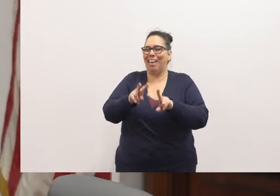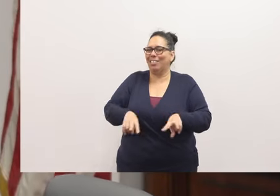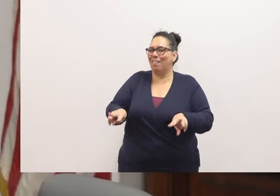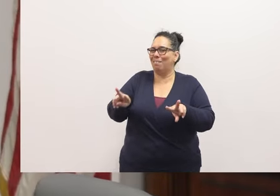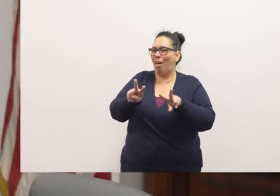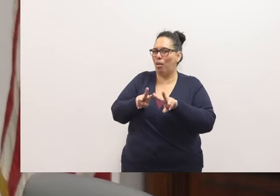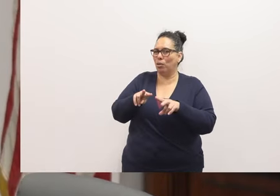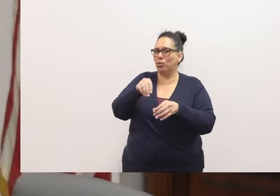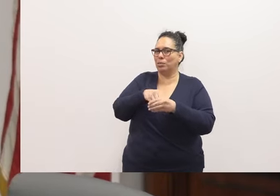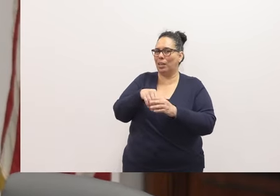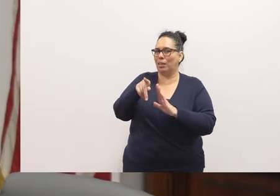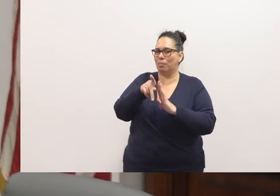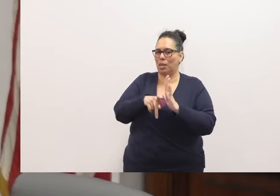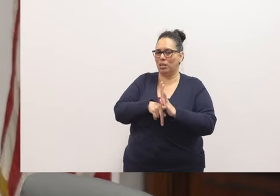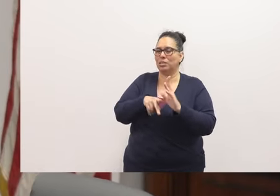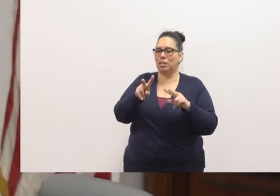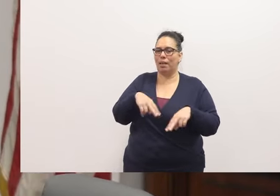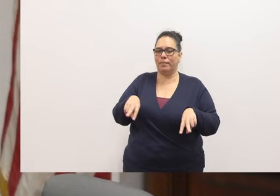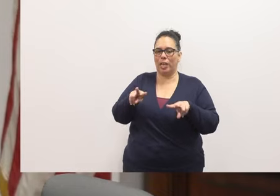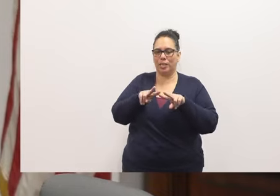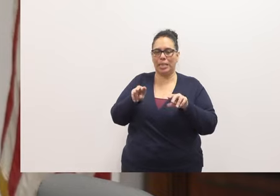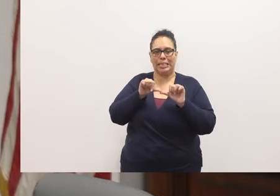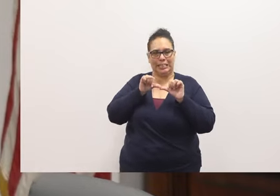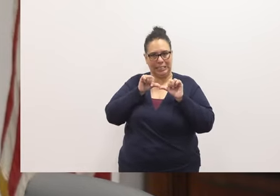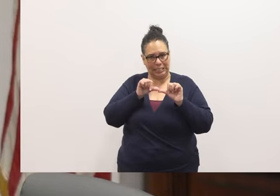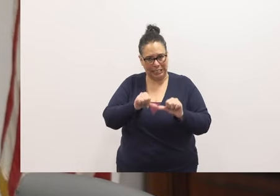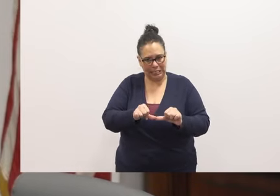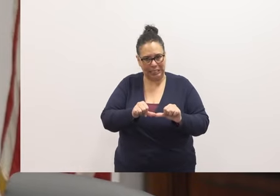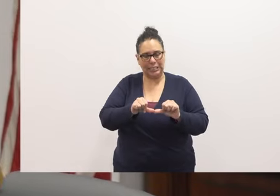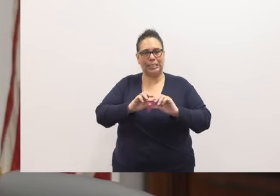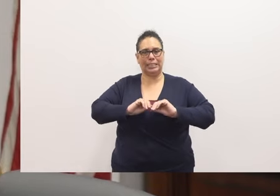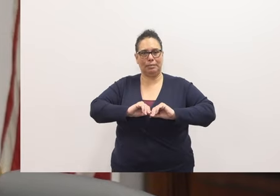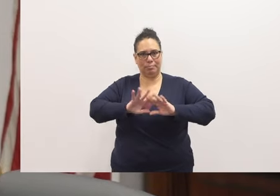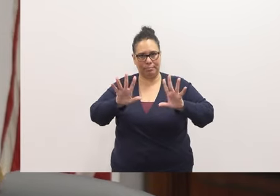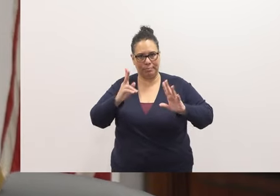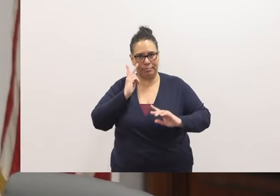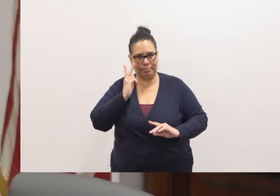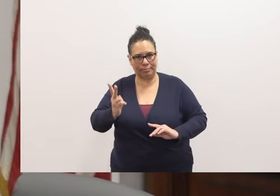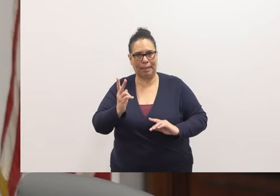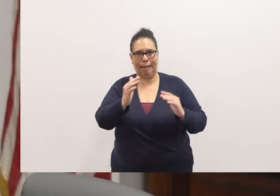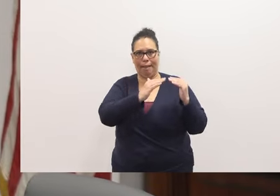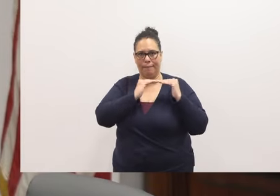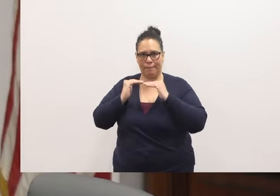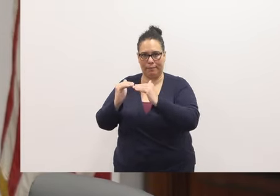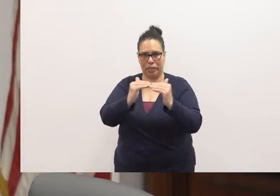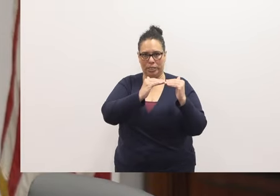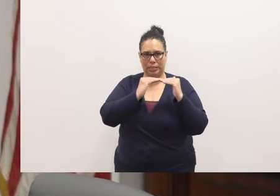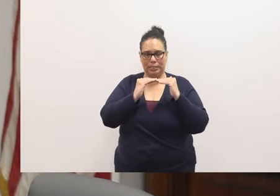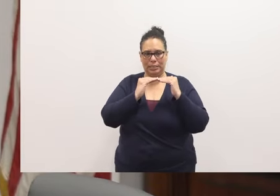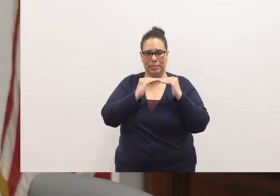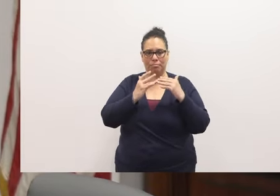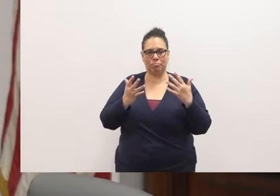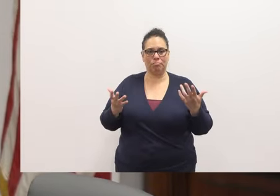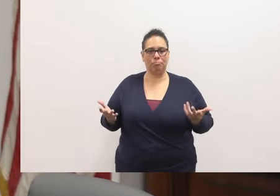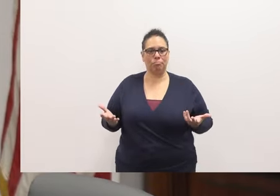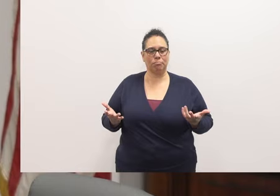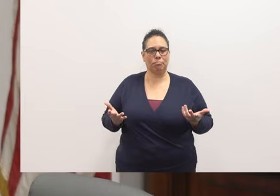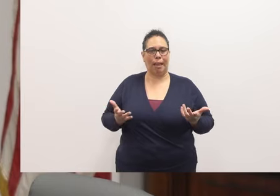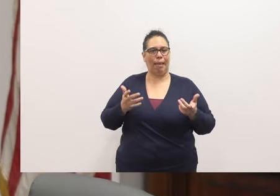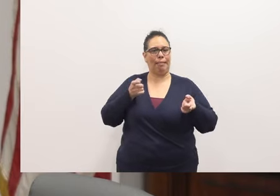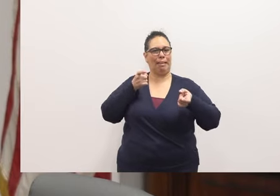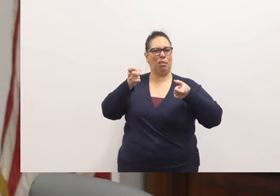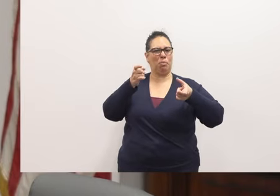policy, Axel, are the values around consistency, transparency, and fairness that then the